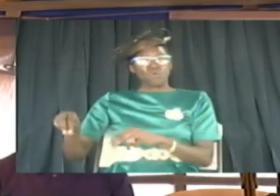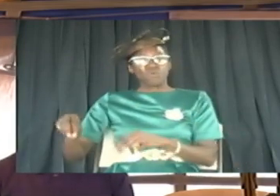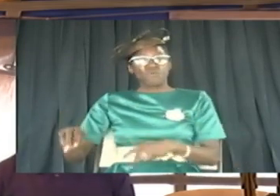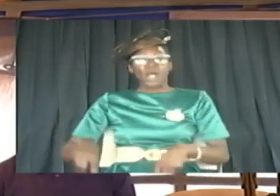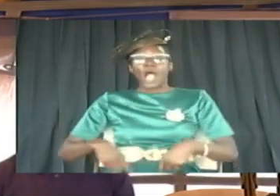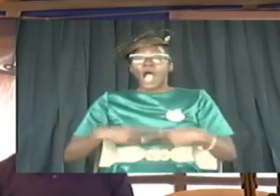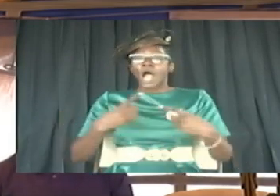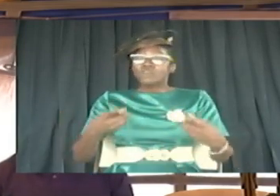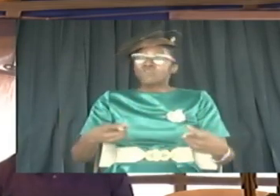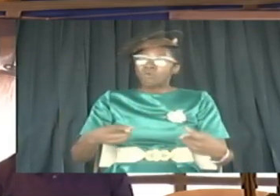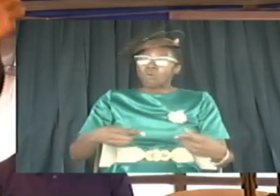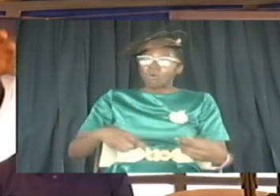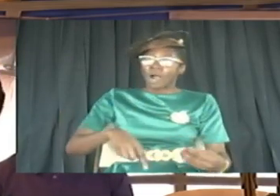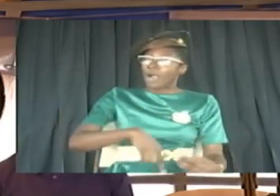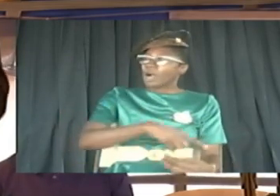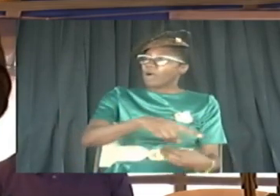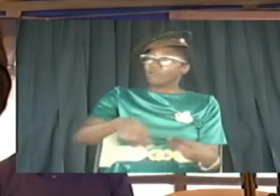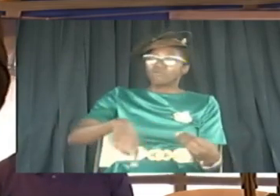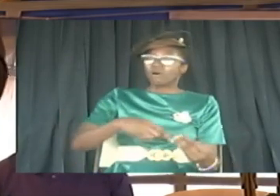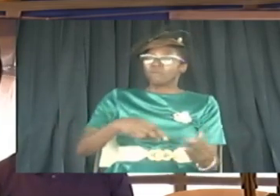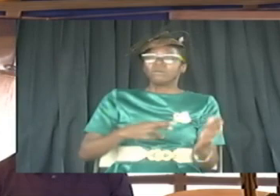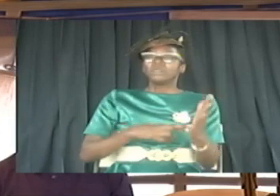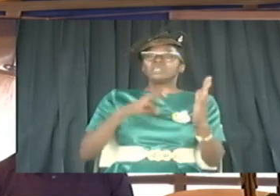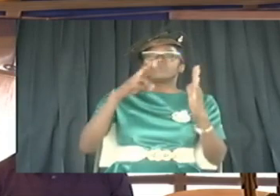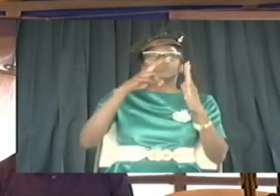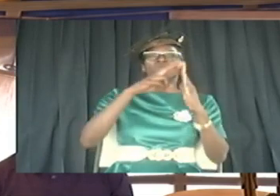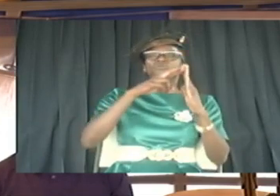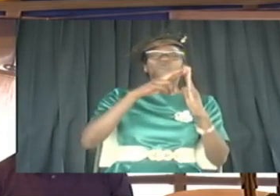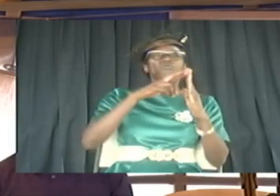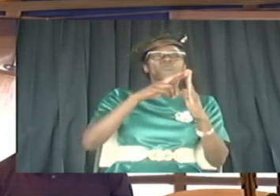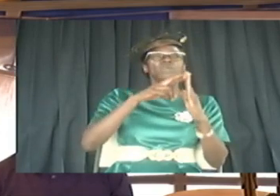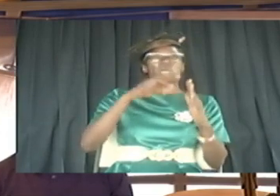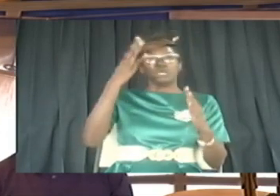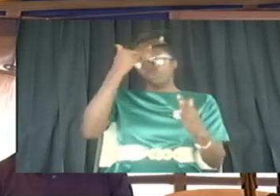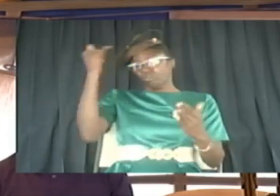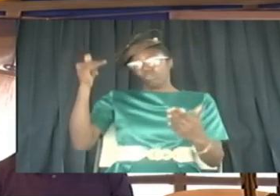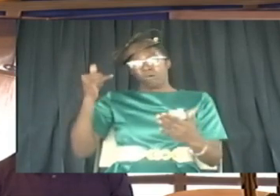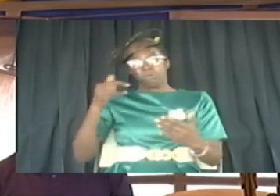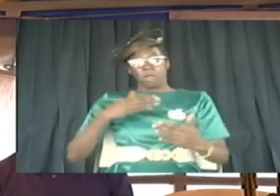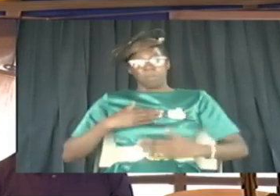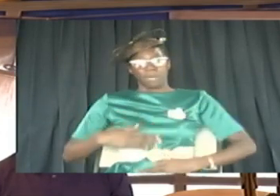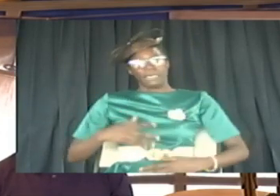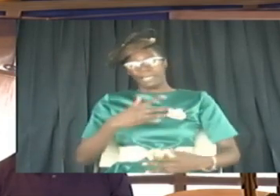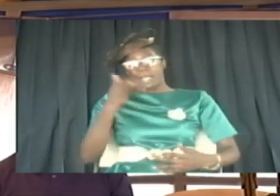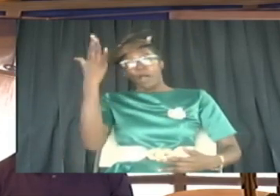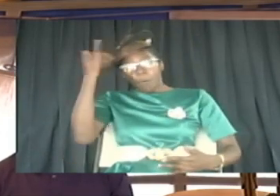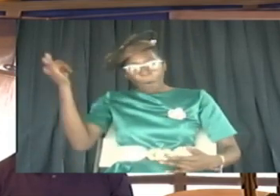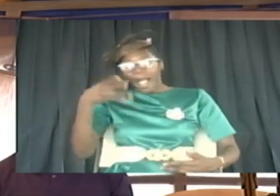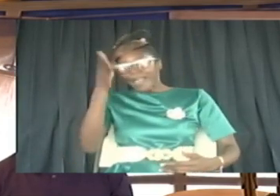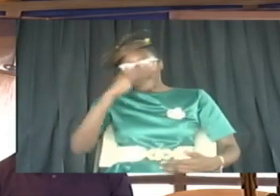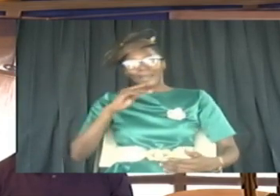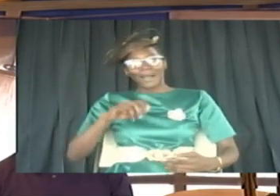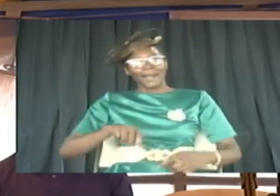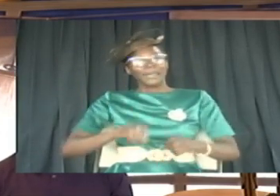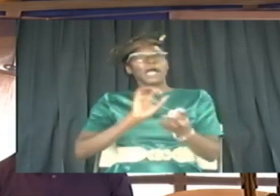the rule. Somebody say, why would God bend the rule? Amen, if the rule is